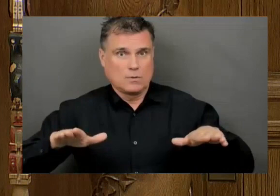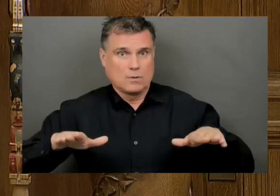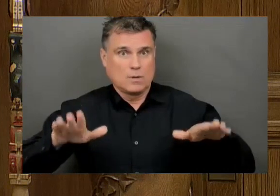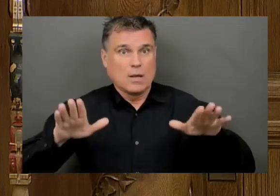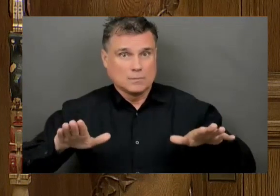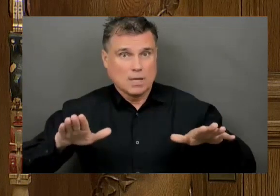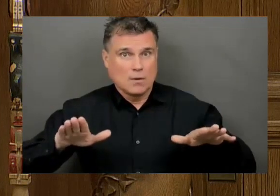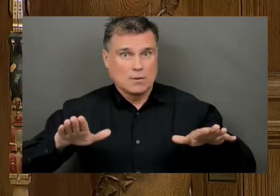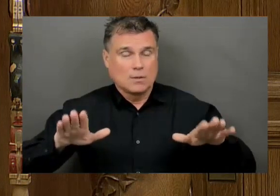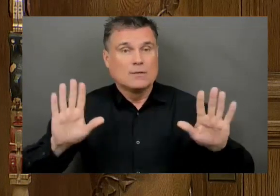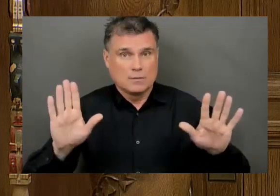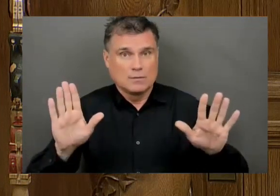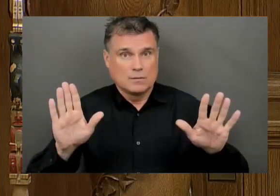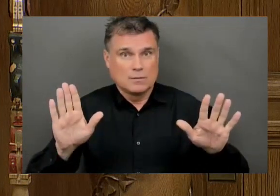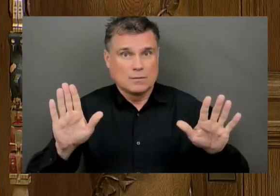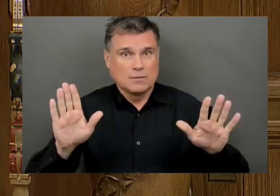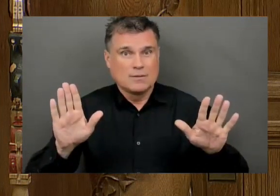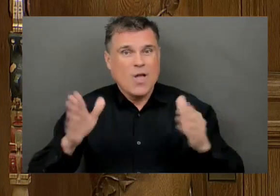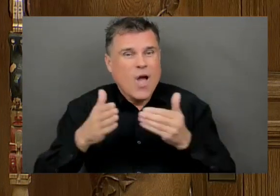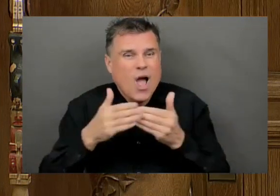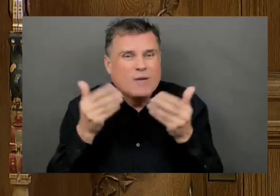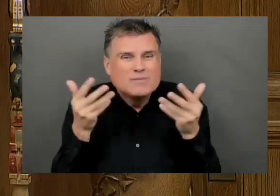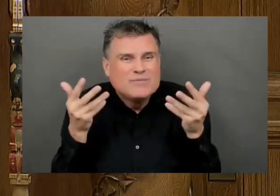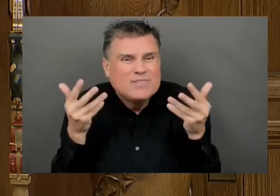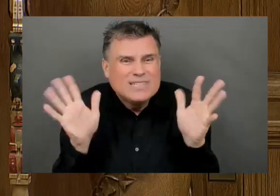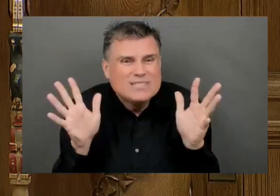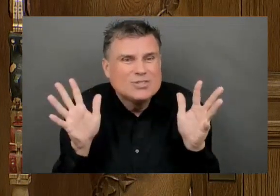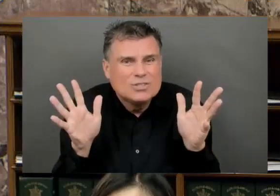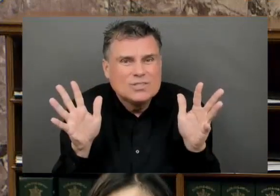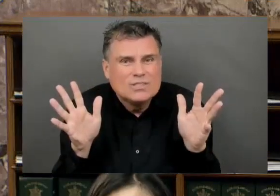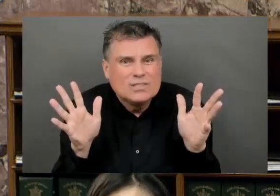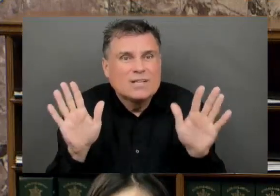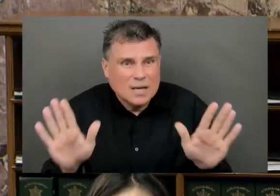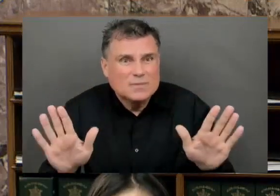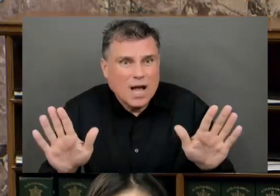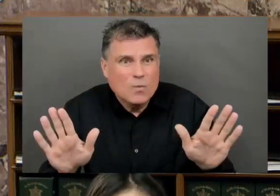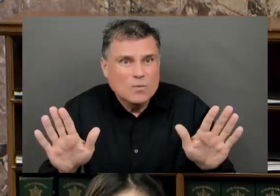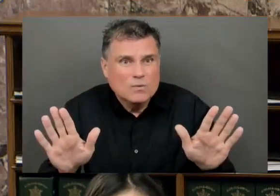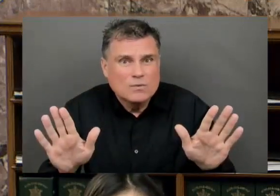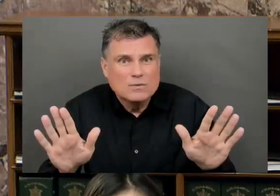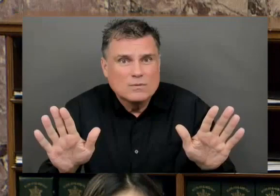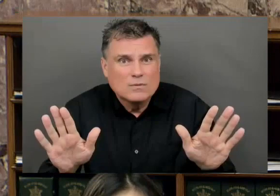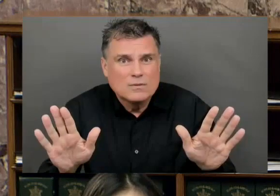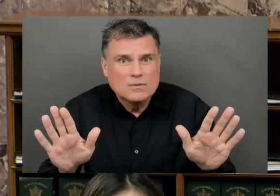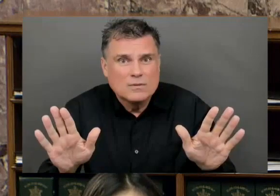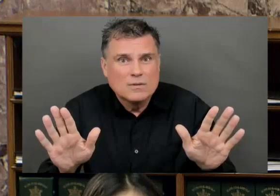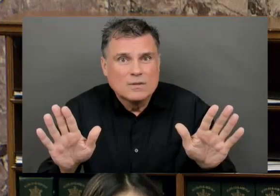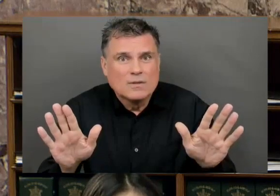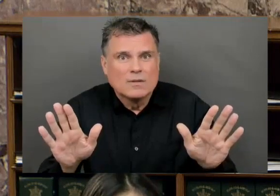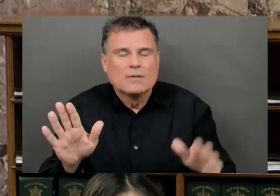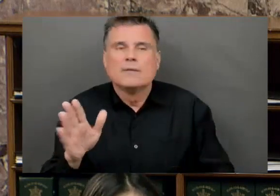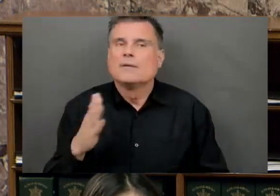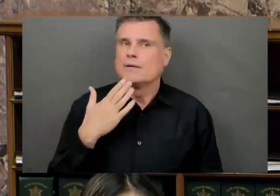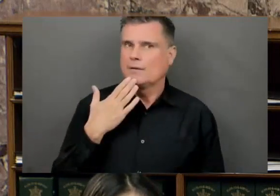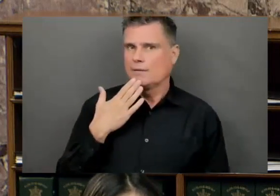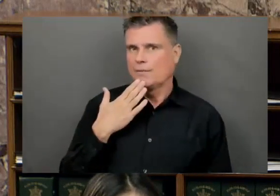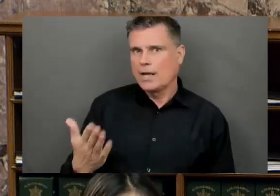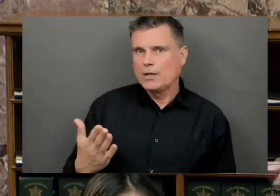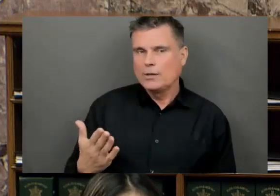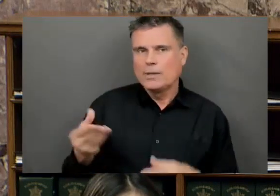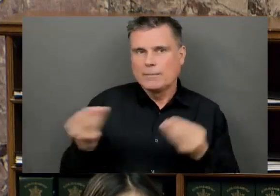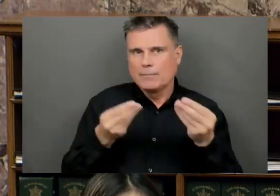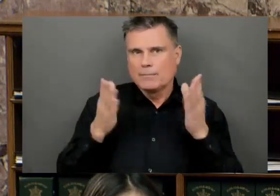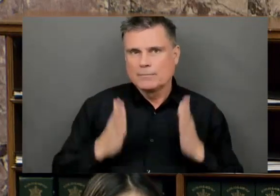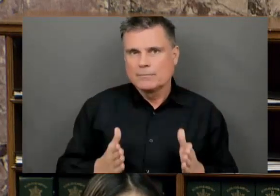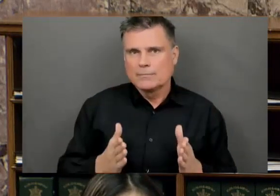over. Calm down. Thank you, Honourable Speaker. I was asked a question. I was giving a serious answer, and then one of